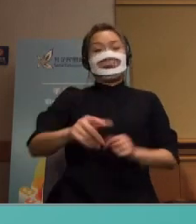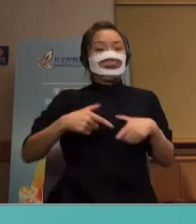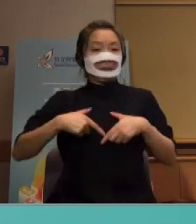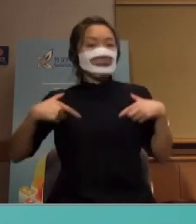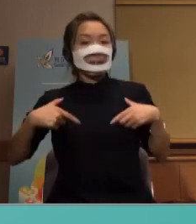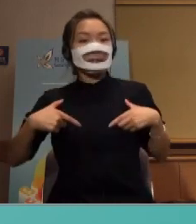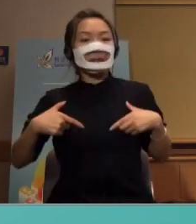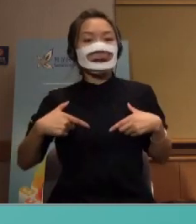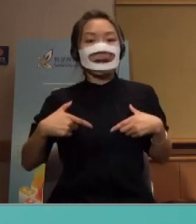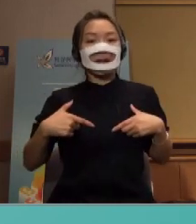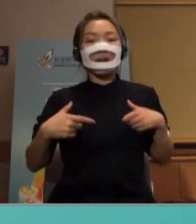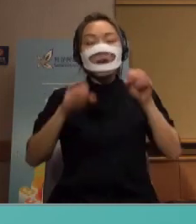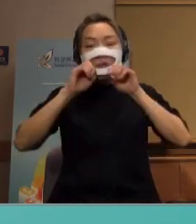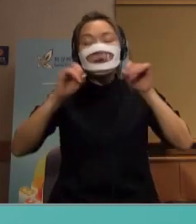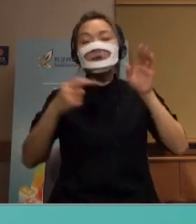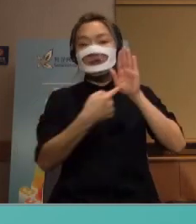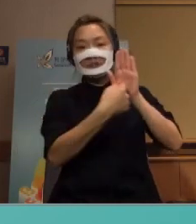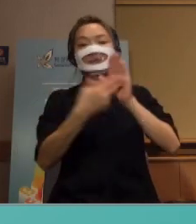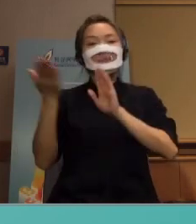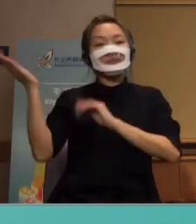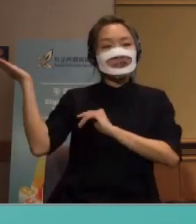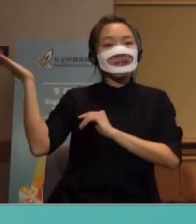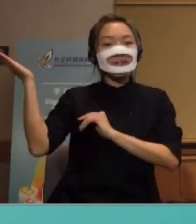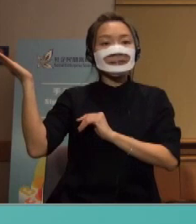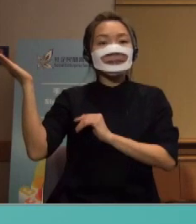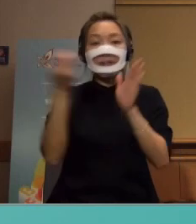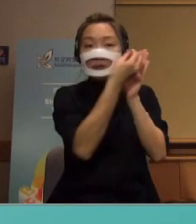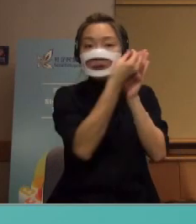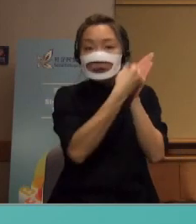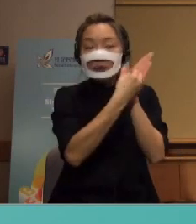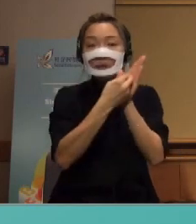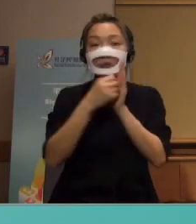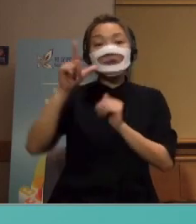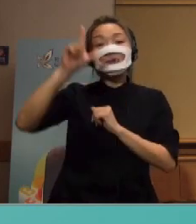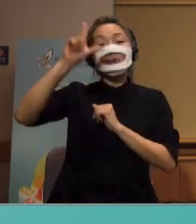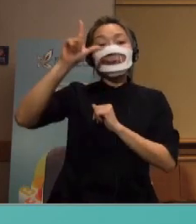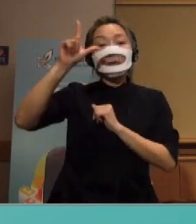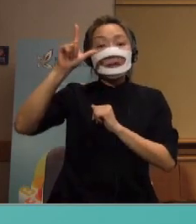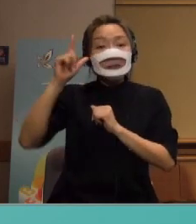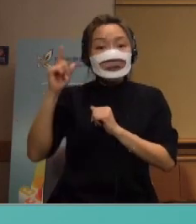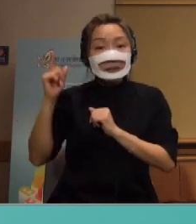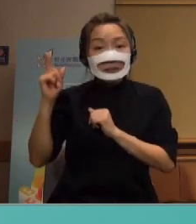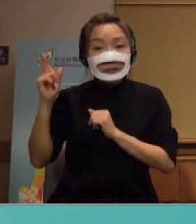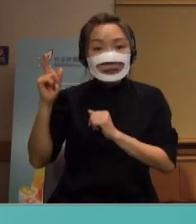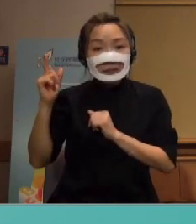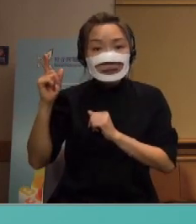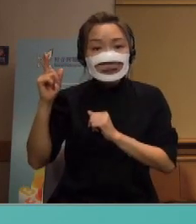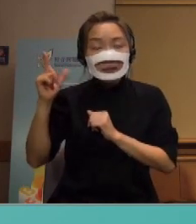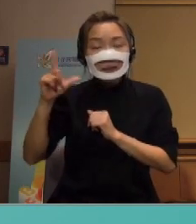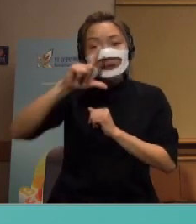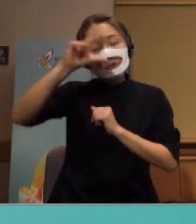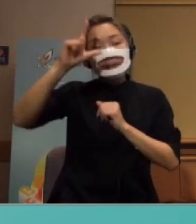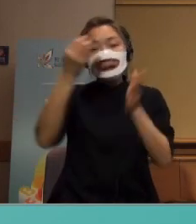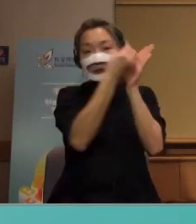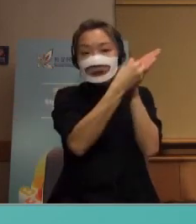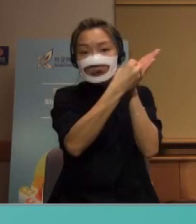Gun style. And on the top, there's some famous people, but I should not mention the name. So this is something